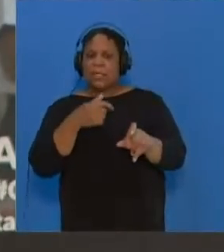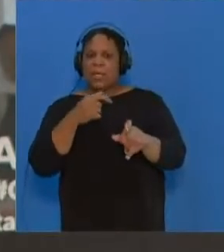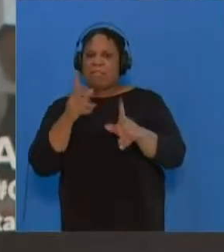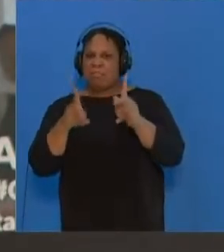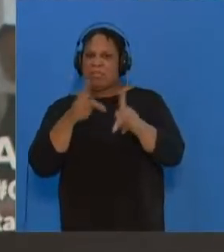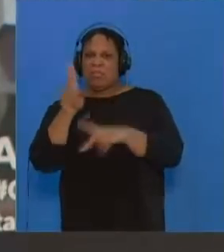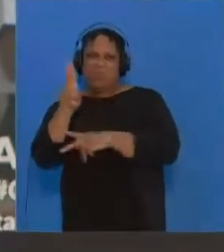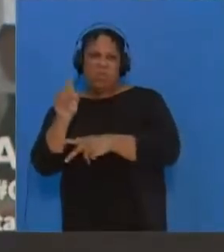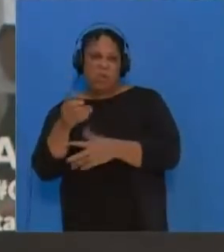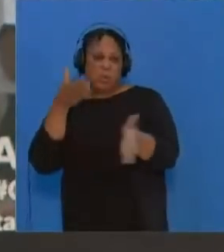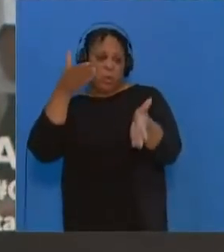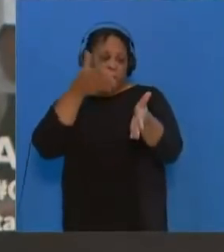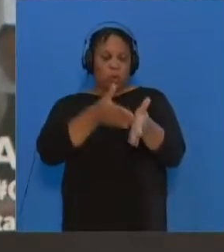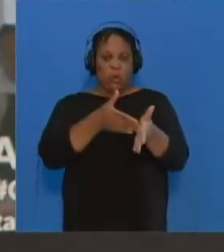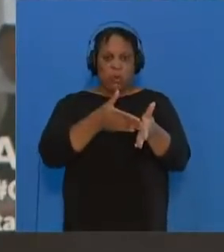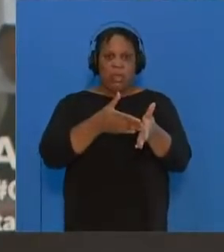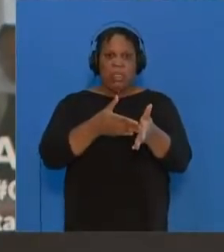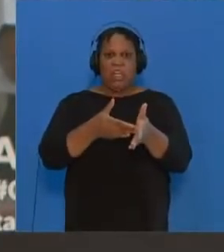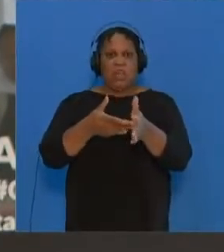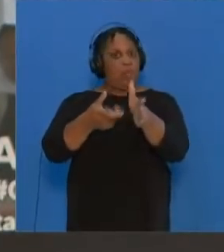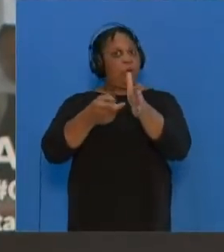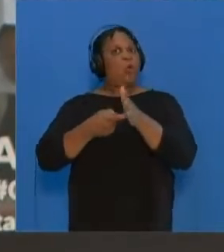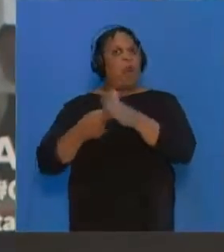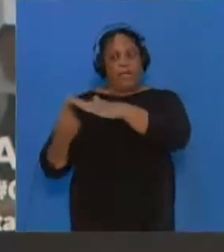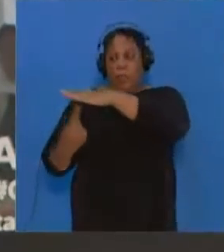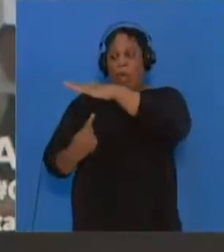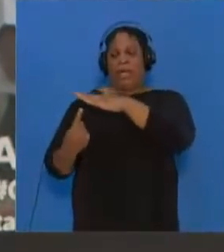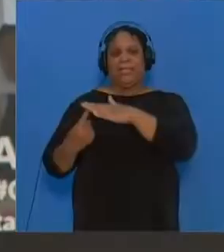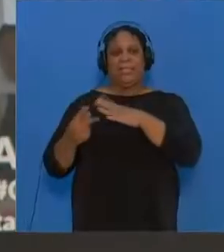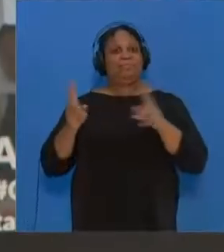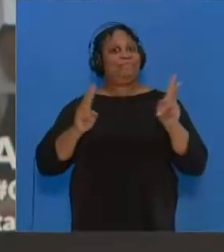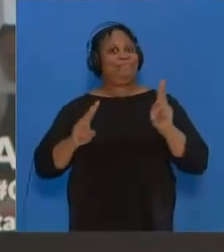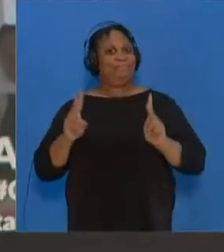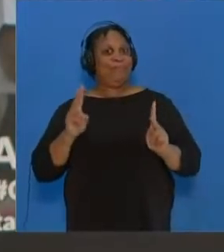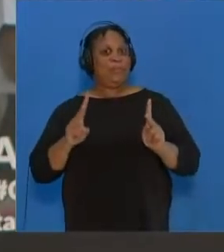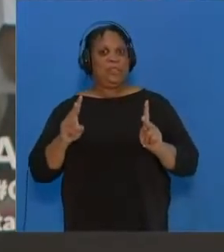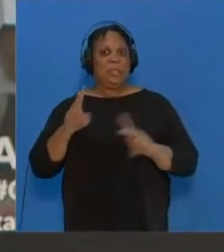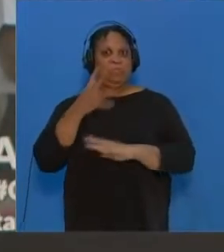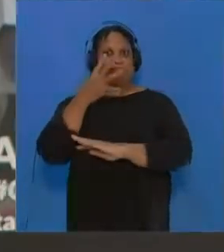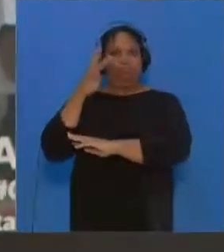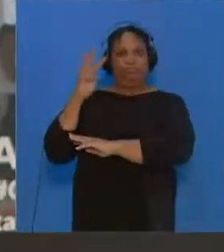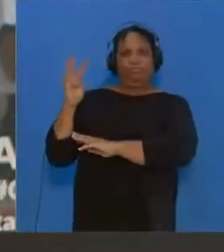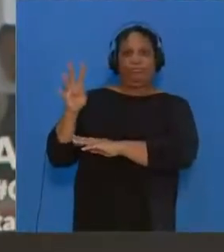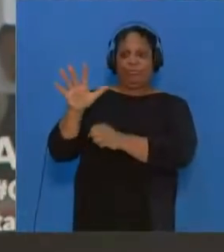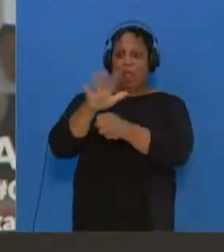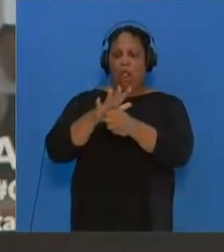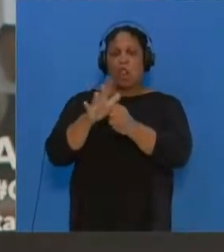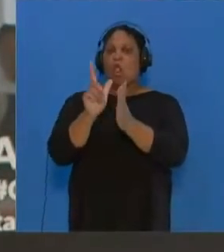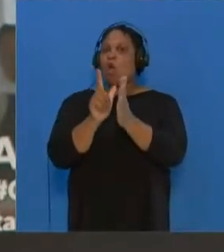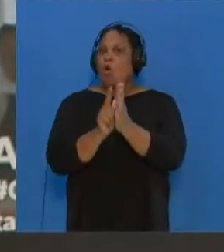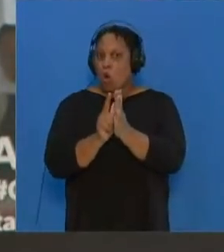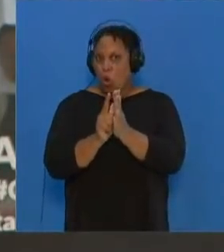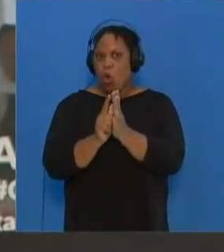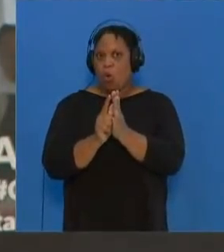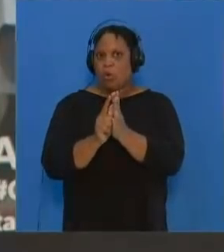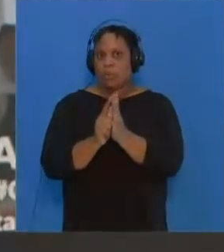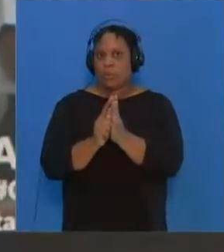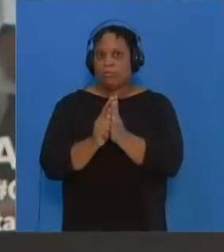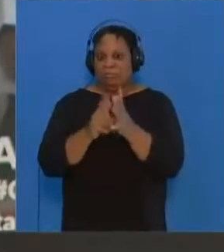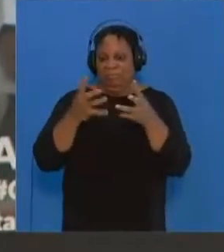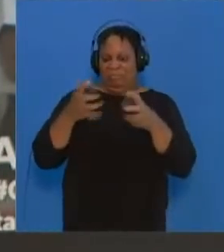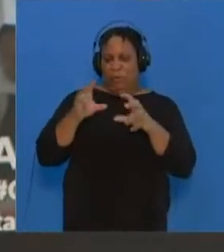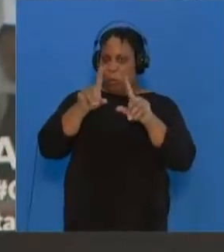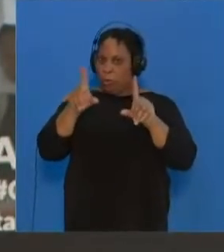tested positive and were required to isolate. Some tourists refused to follow local laws or to be subject to testing and